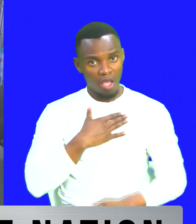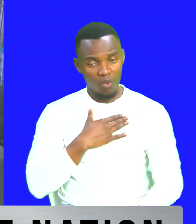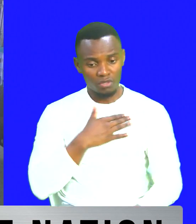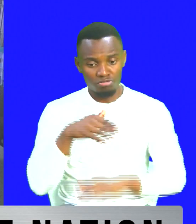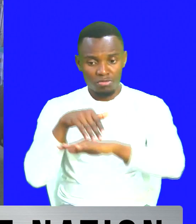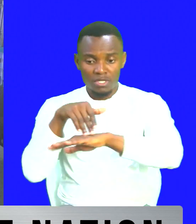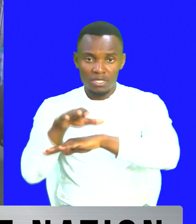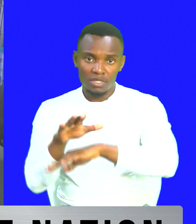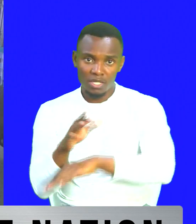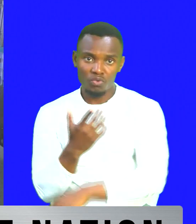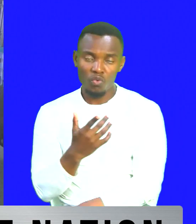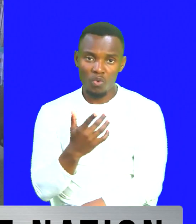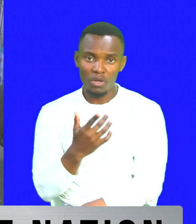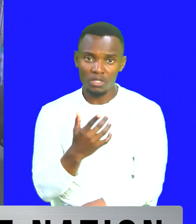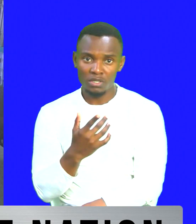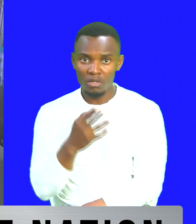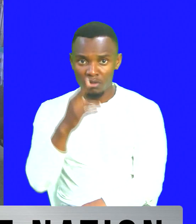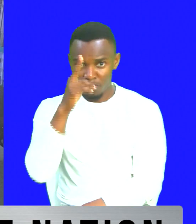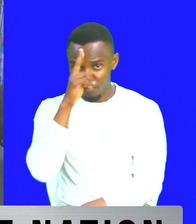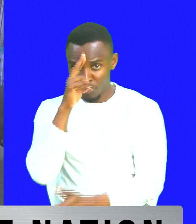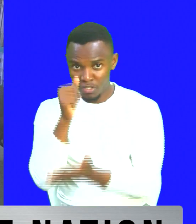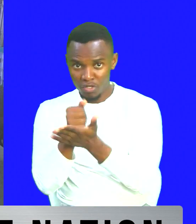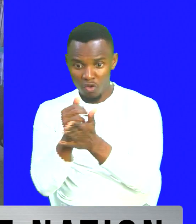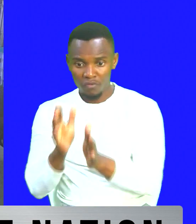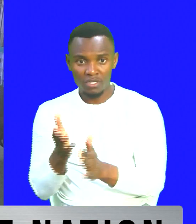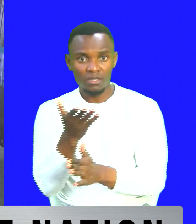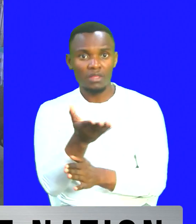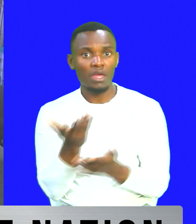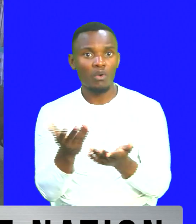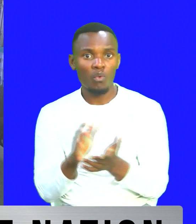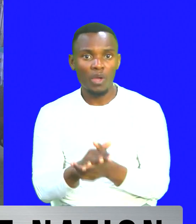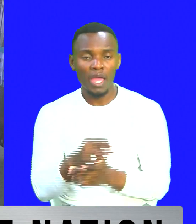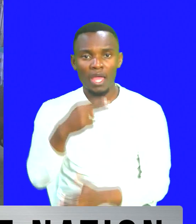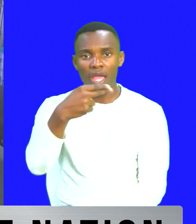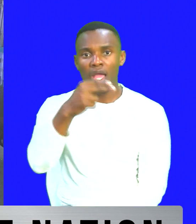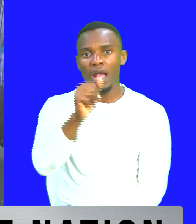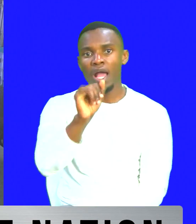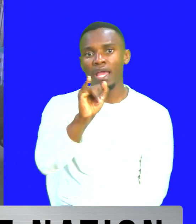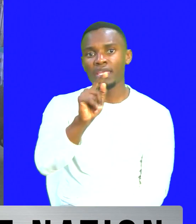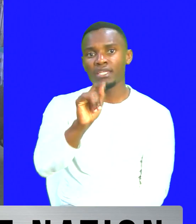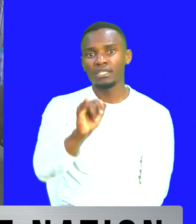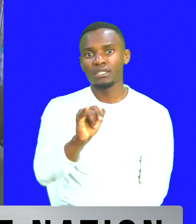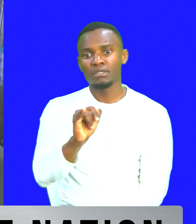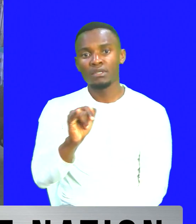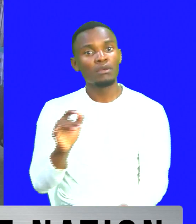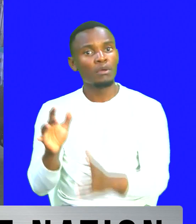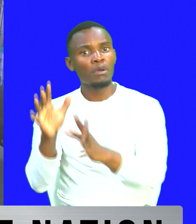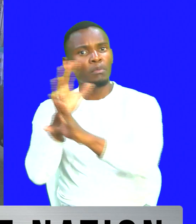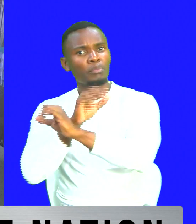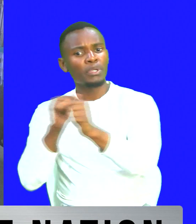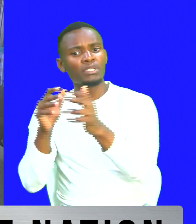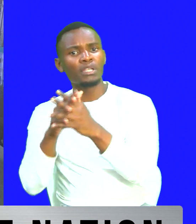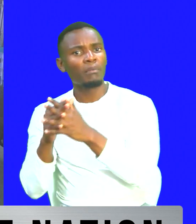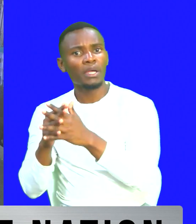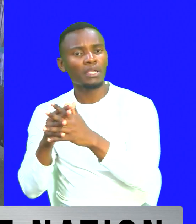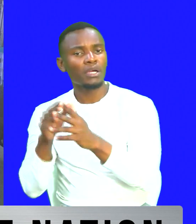sent the troops to Haiti, Right. he got accolades from the president of America. Right. Through a phone